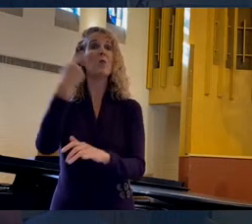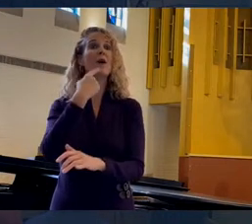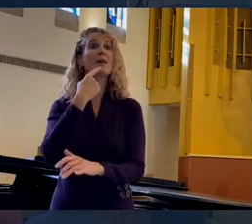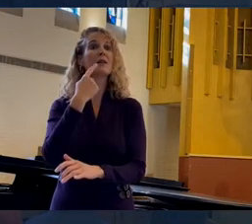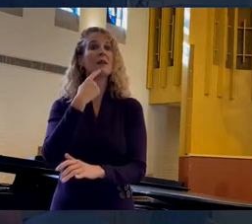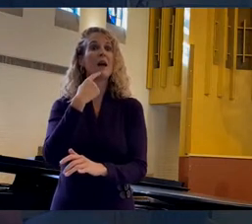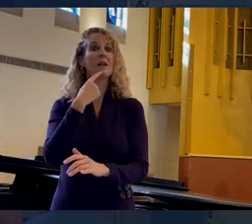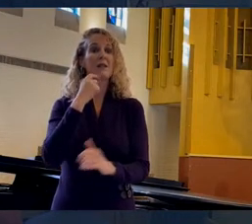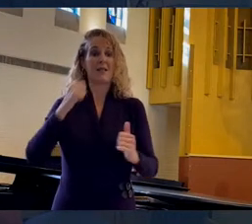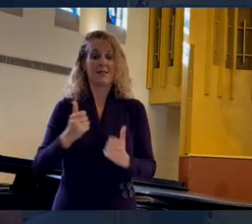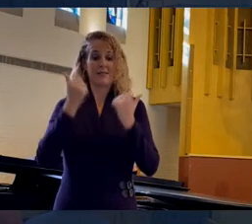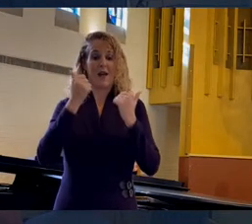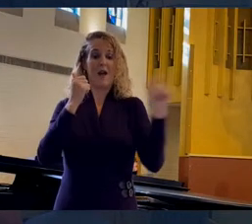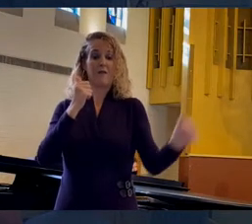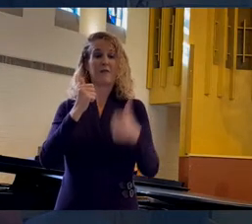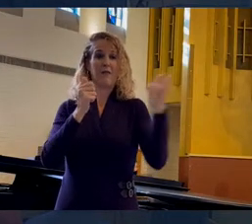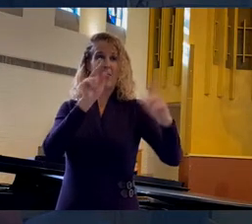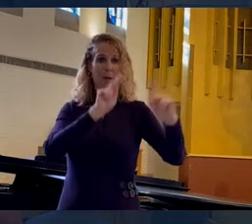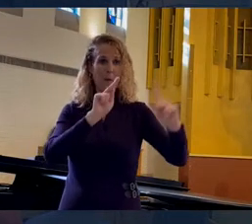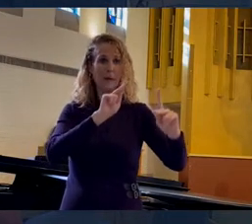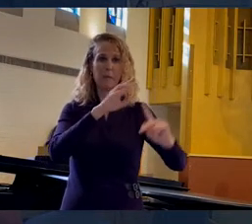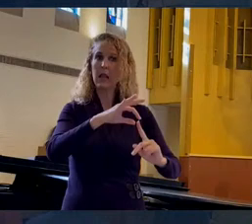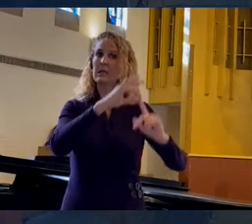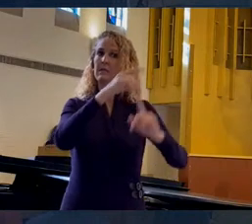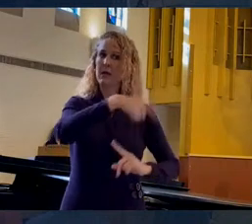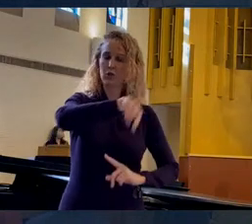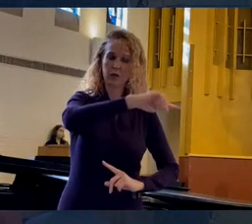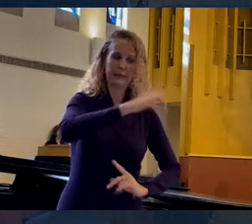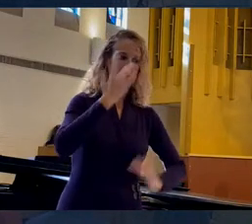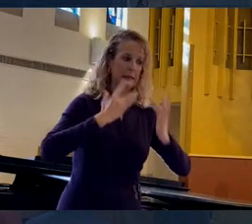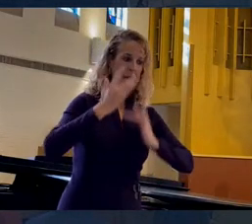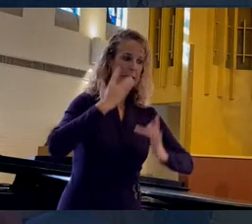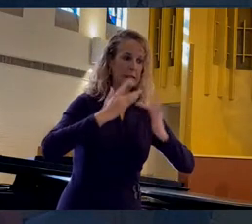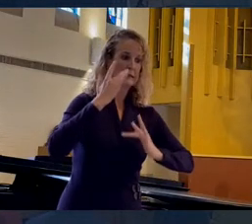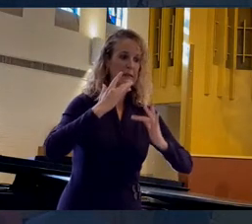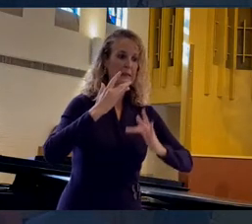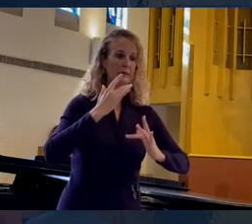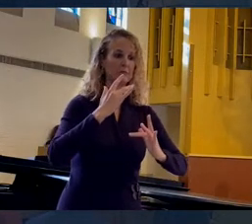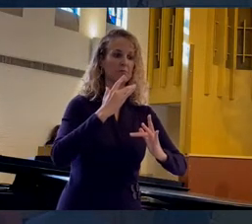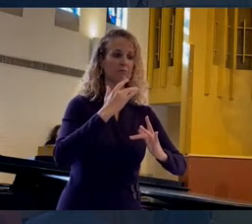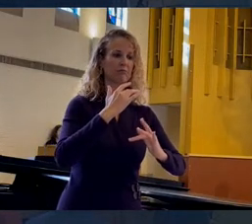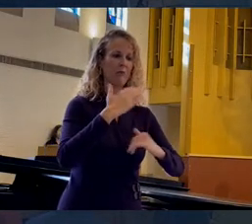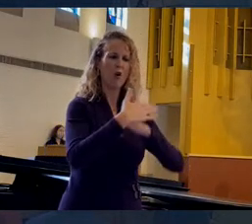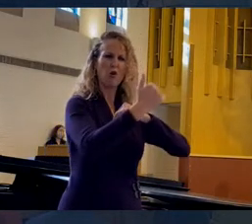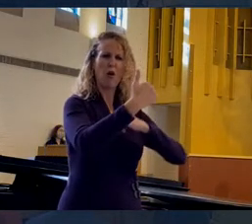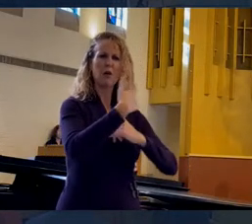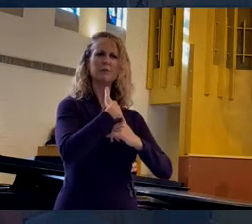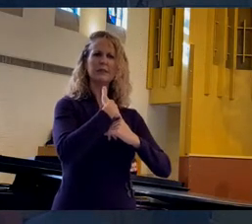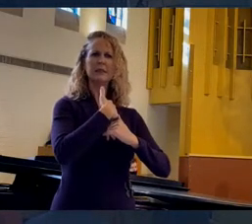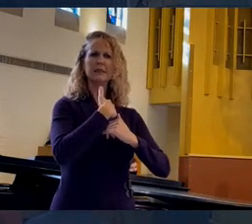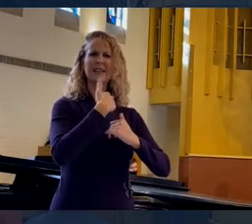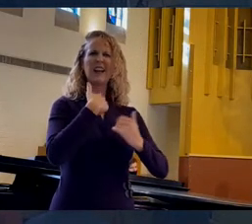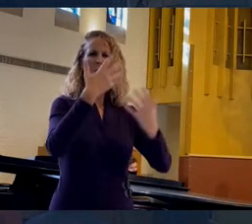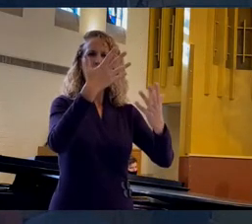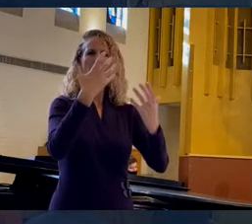says, the lives of others, especially those who suffer, have a claim on my life, and I want to be